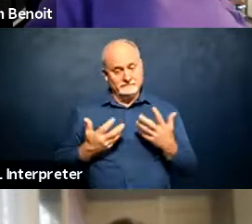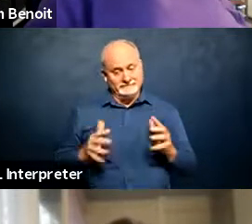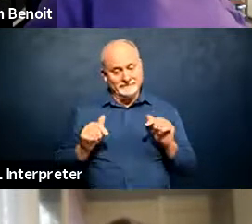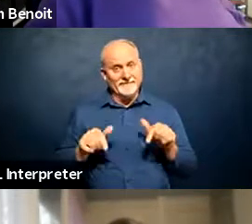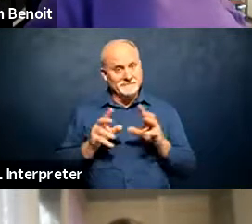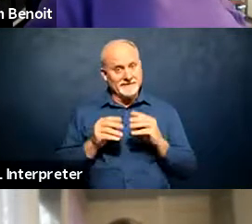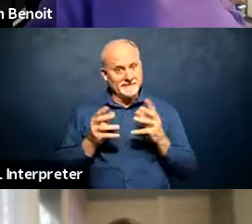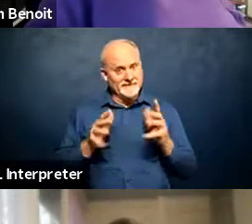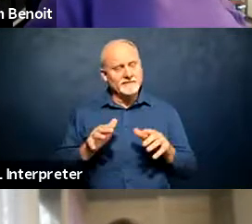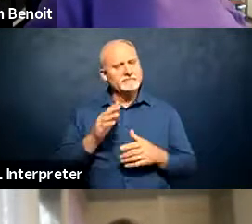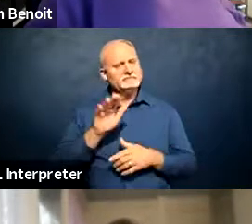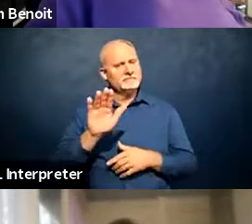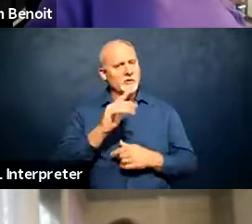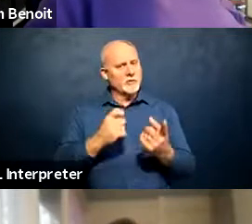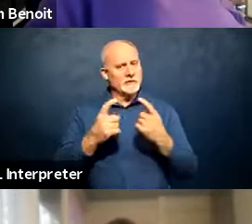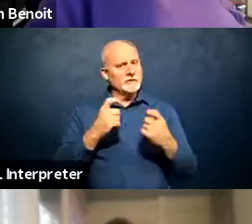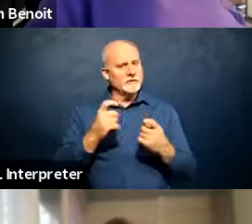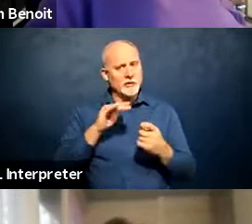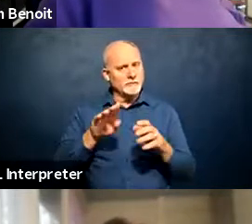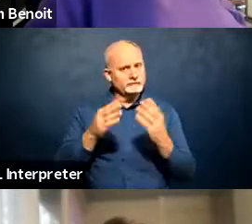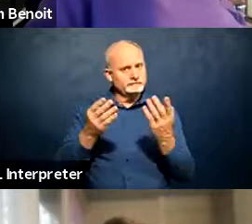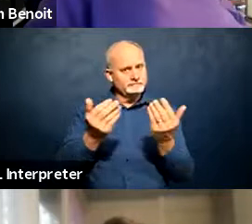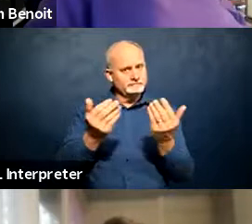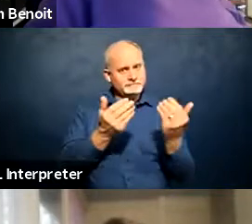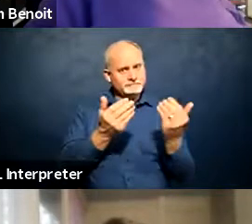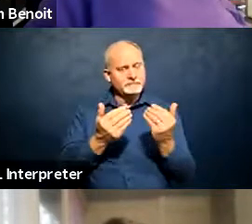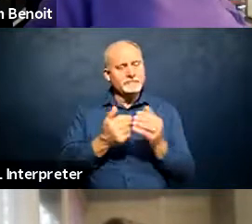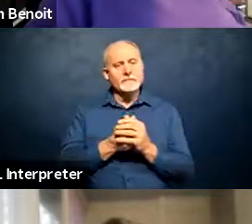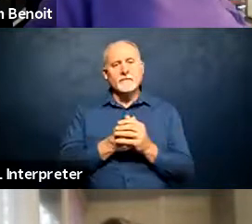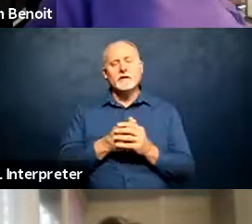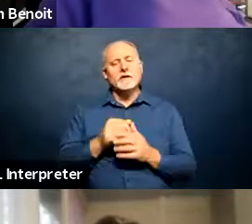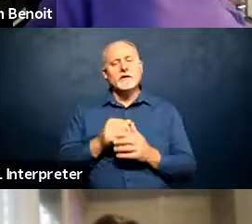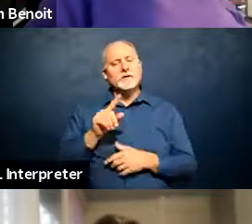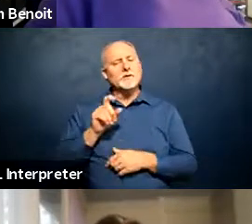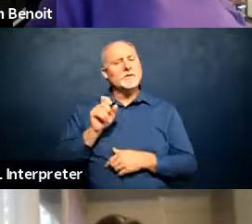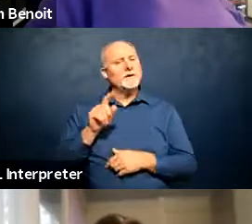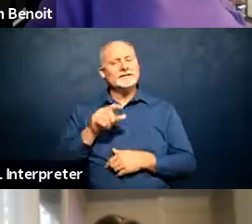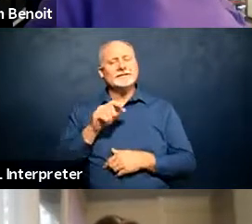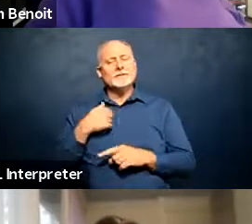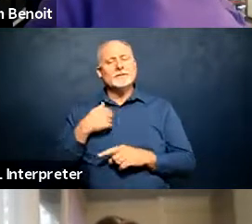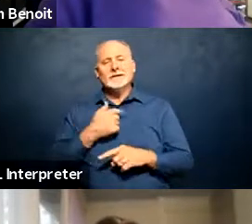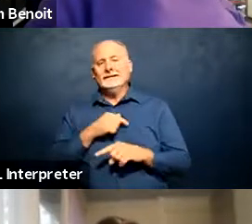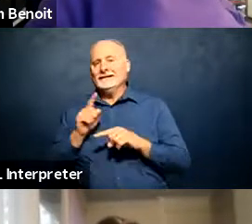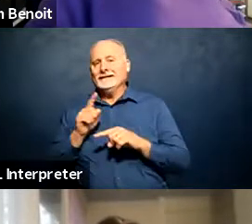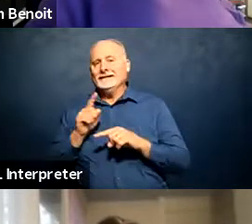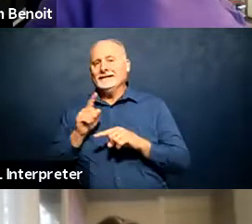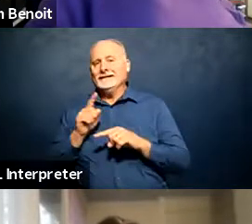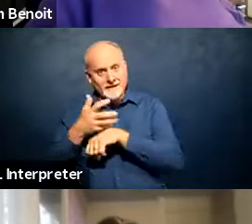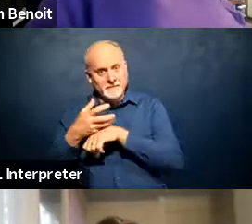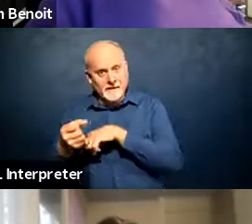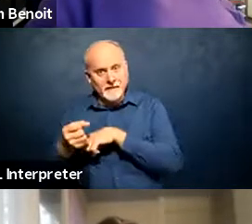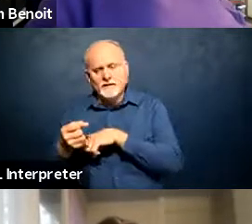time, we'll take some of your questions. Questions that we won't be able to get to if we run out of time will be answered or